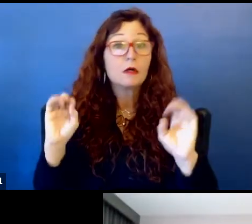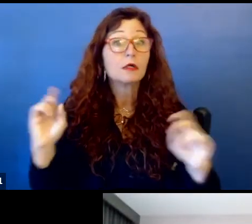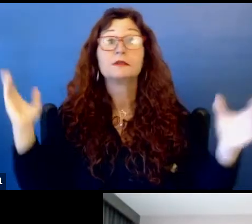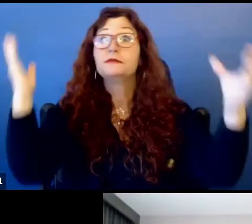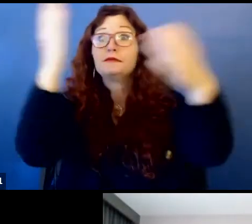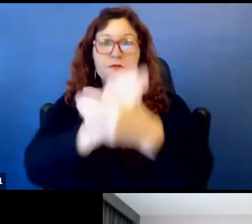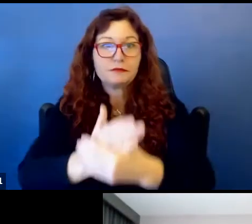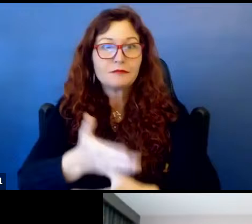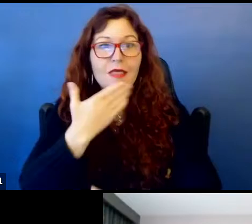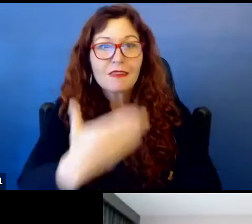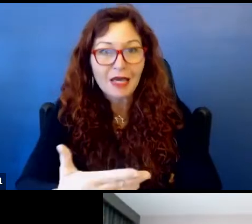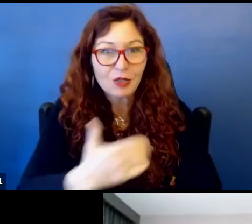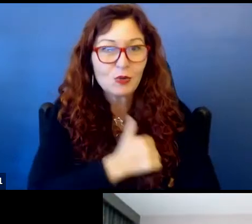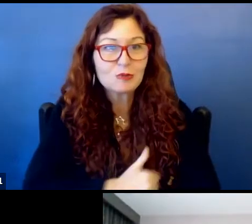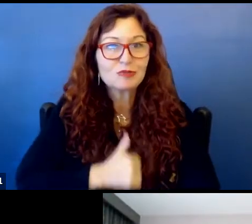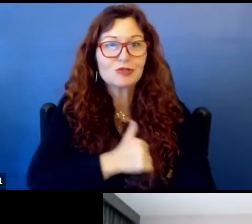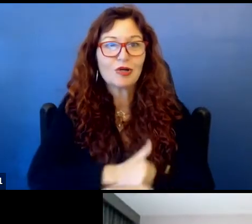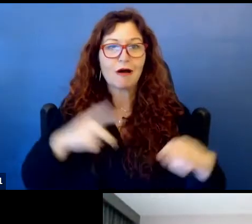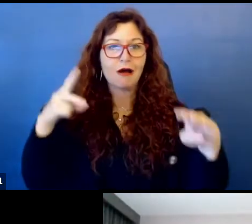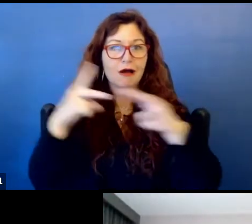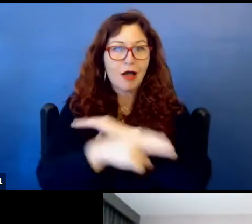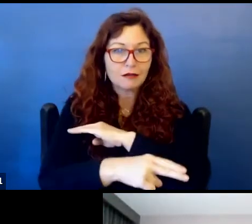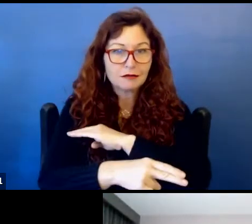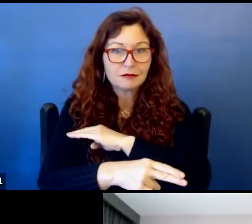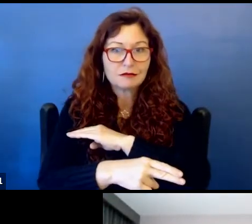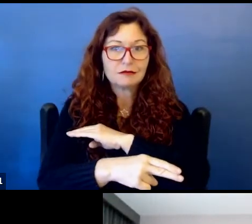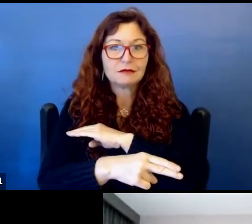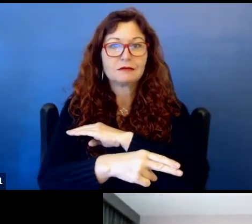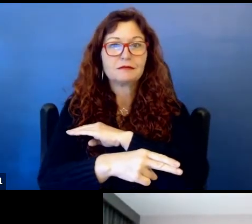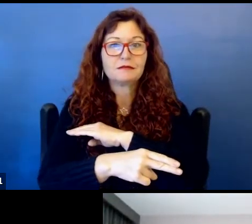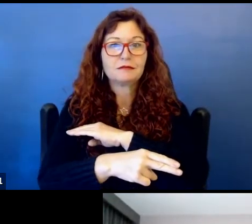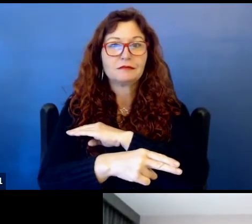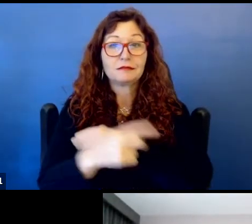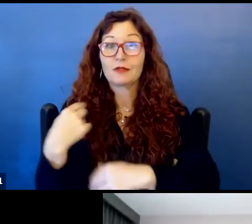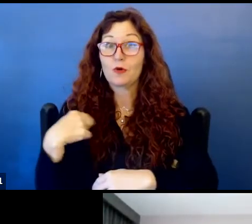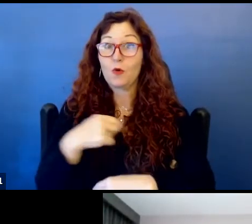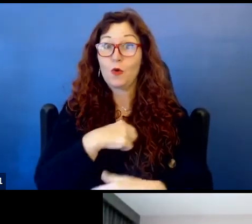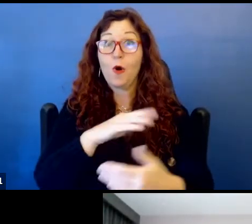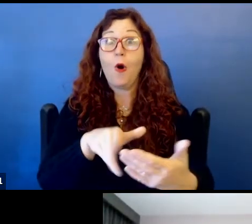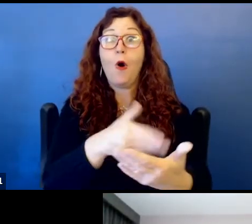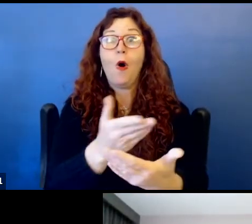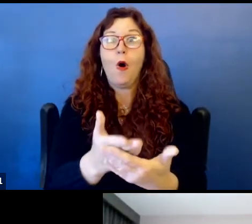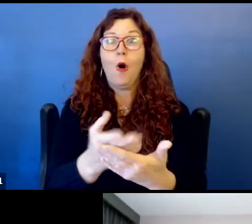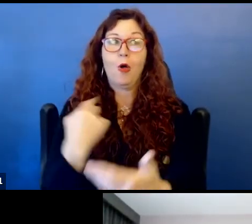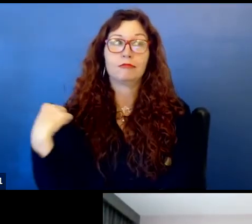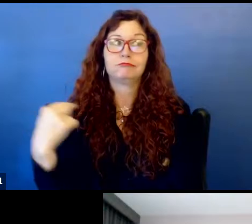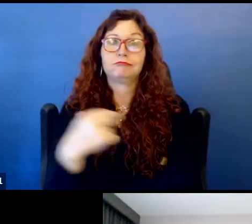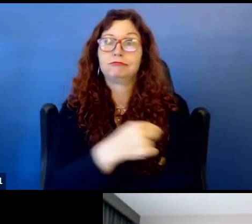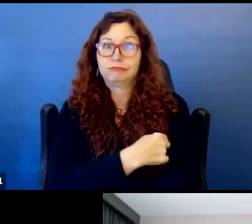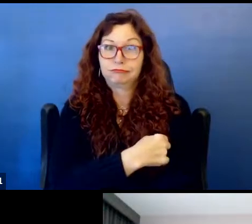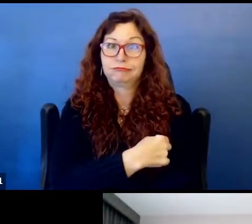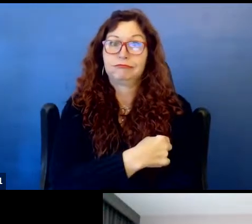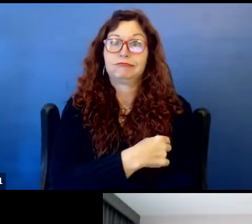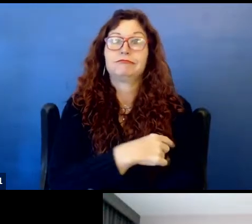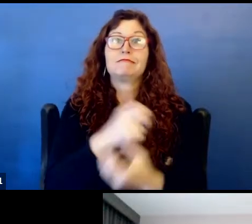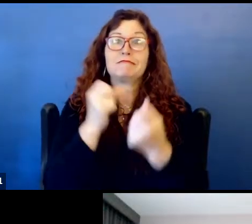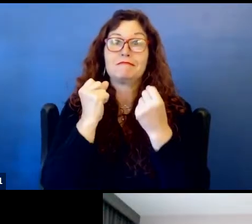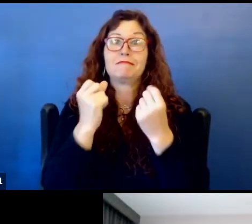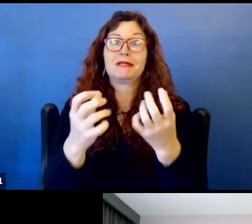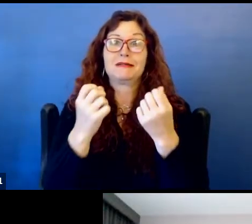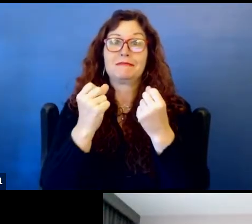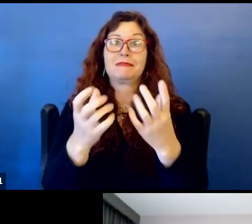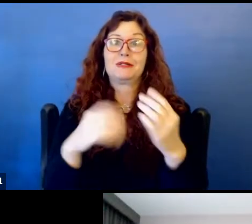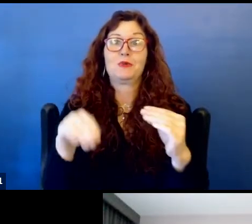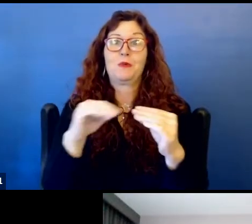simonson i'm so sorry to cut you off we all and i know i can speak on behalf of my colleagues have many many more